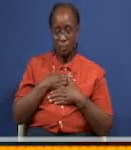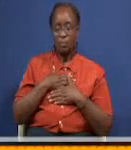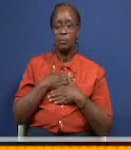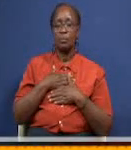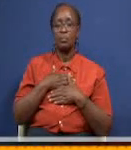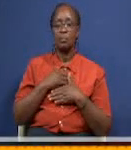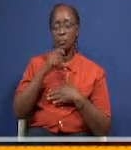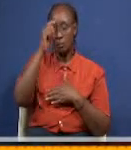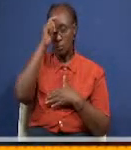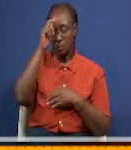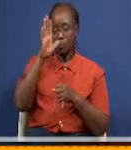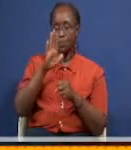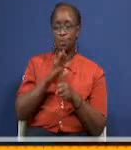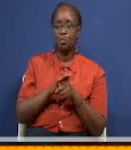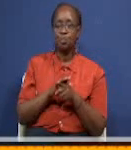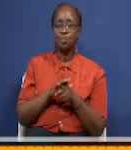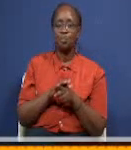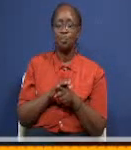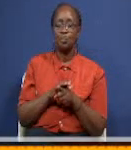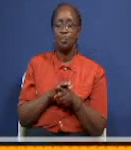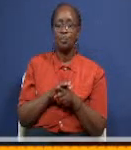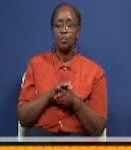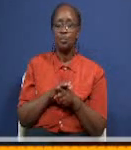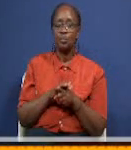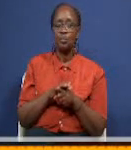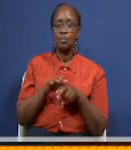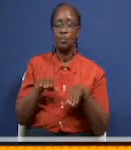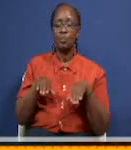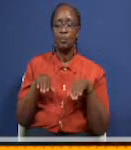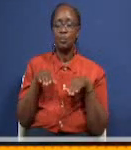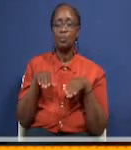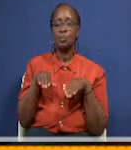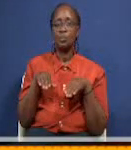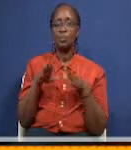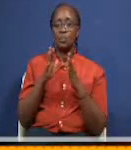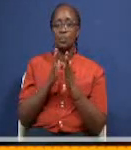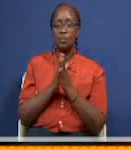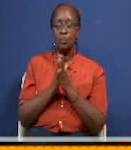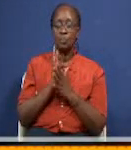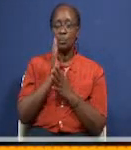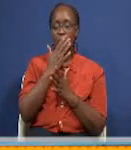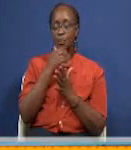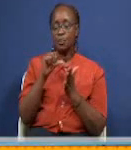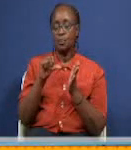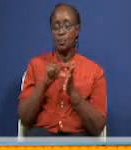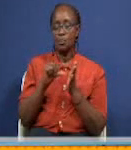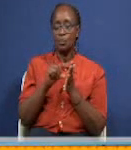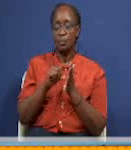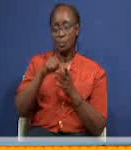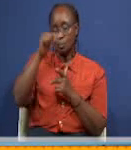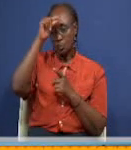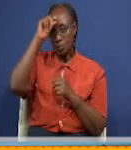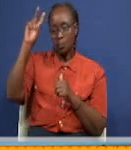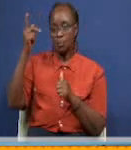lot of respect take your leave. Tia, remi gambo bona Gachagua, iratu da kuadrika ere Kenya